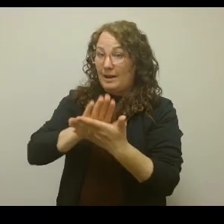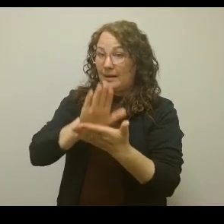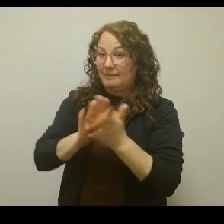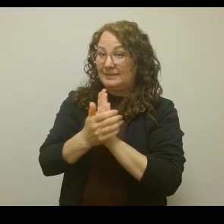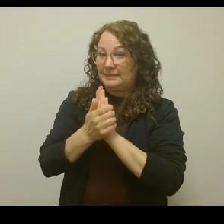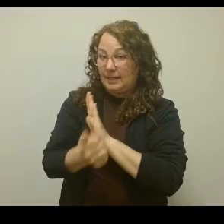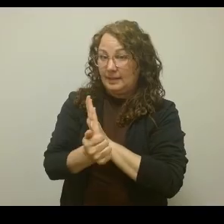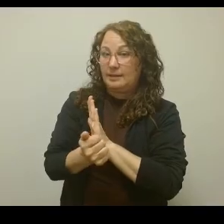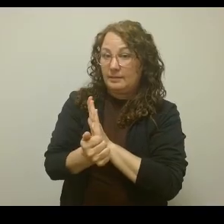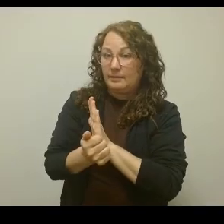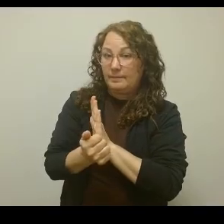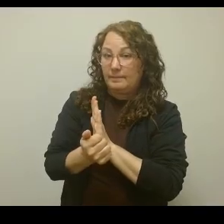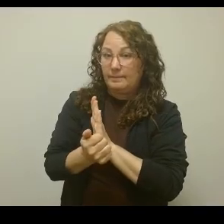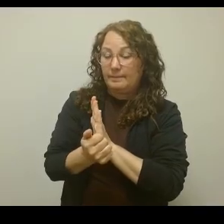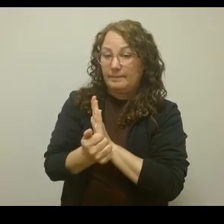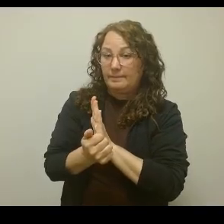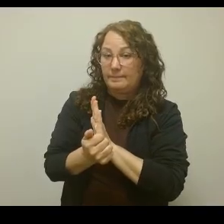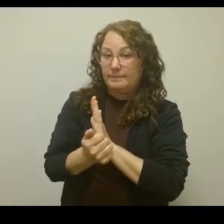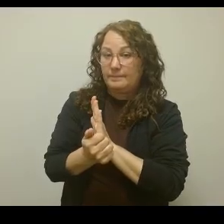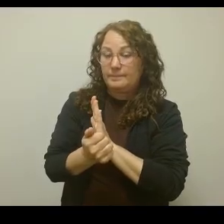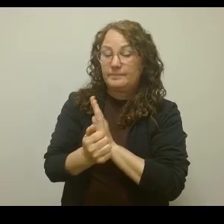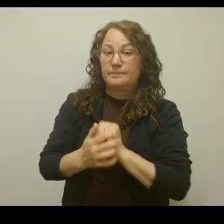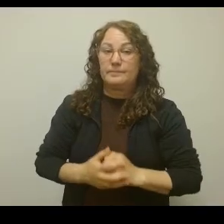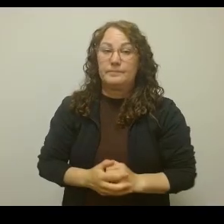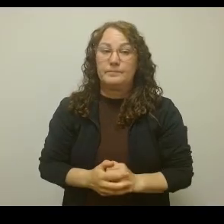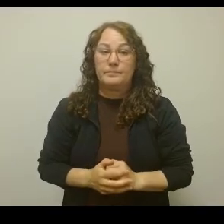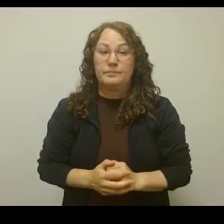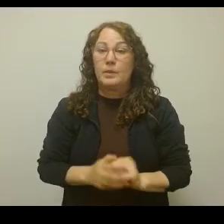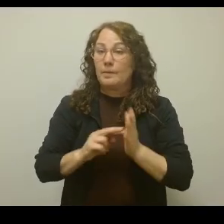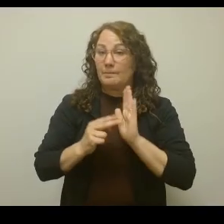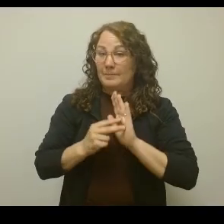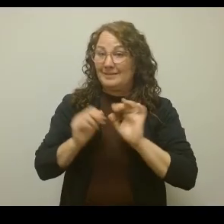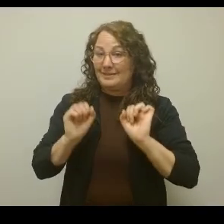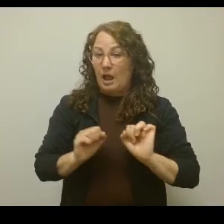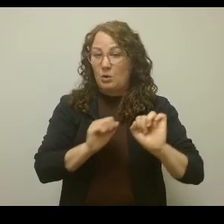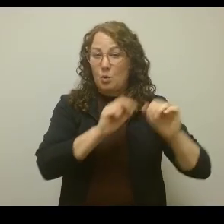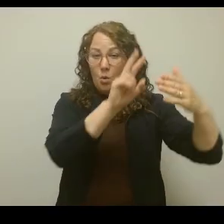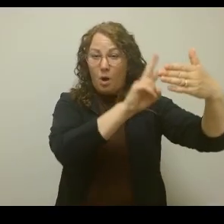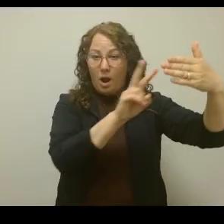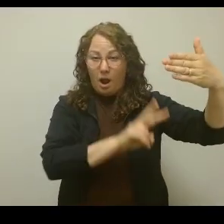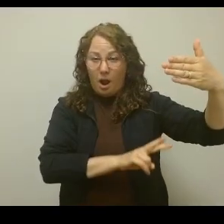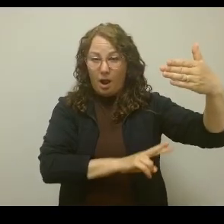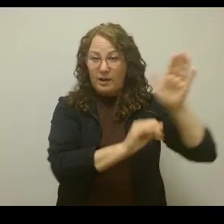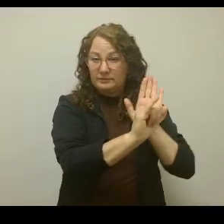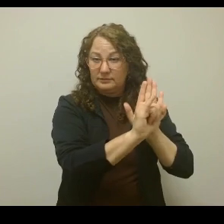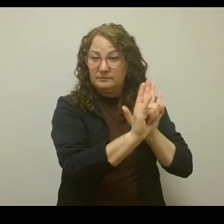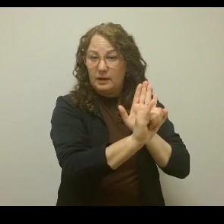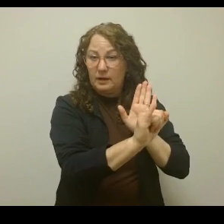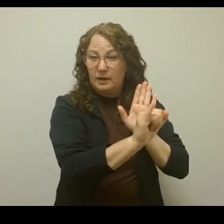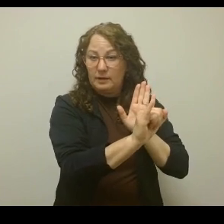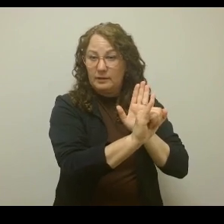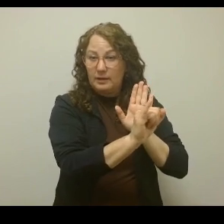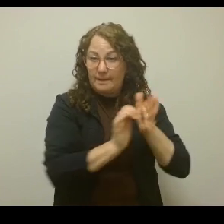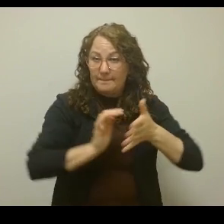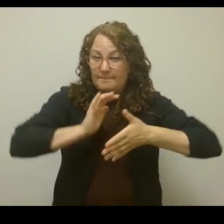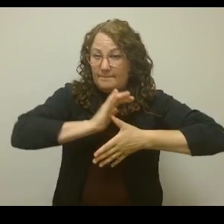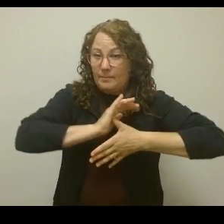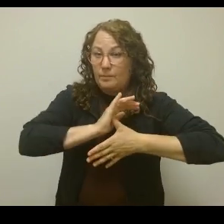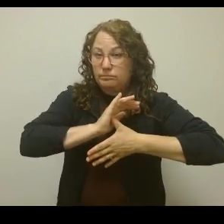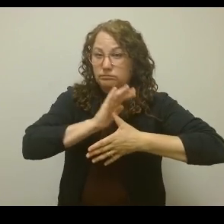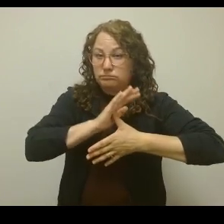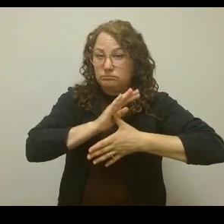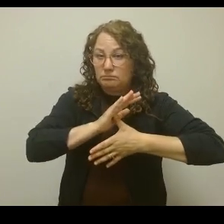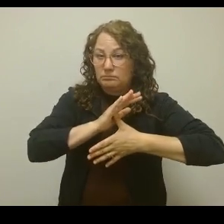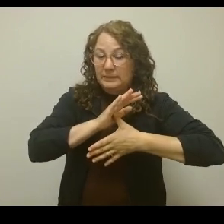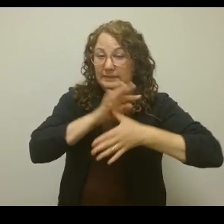skill, right? Are we able to identify the essential